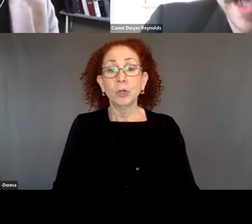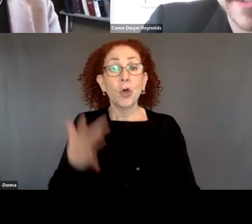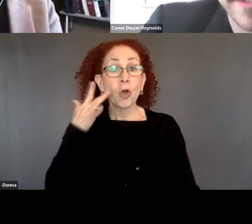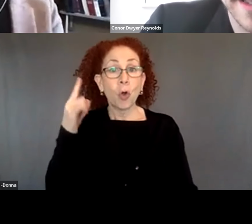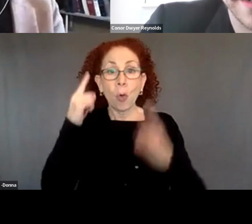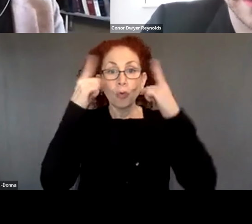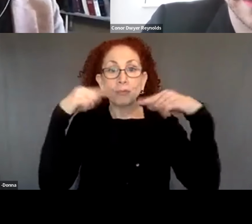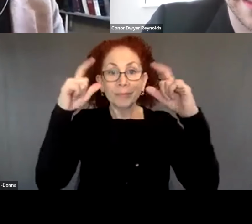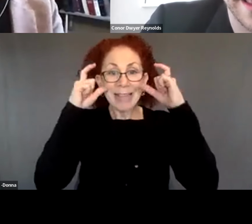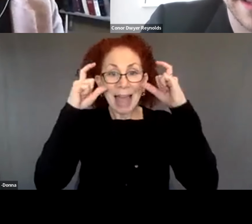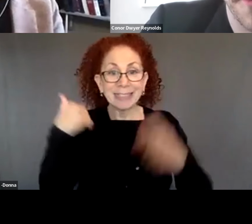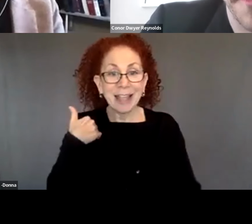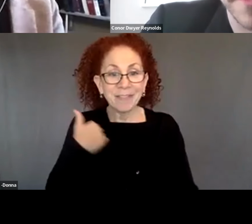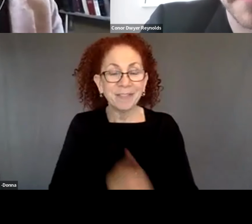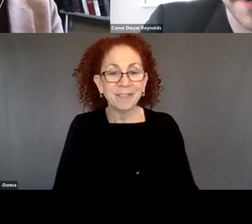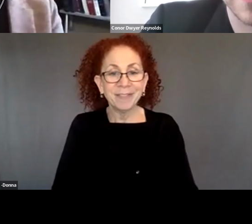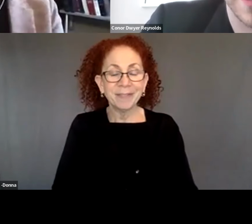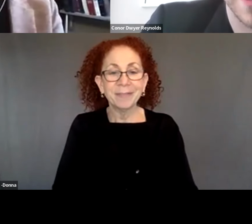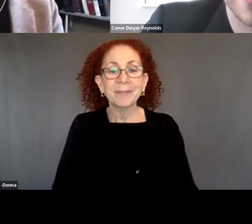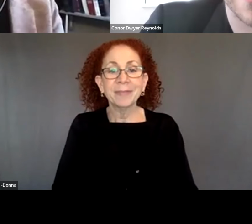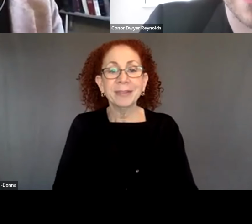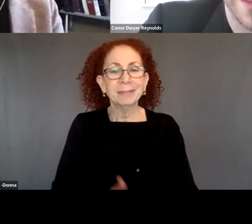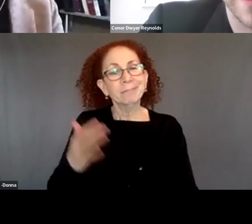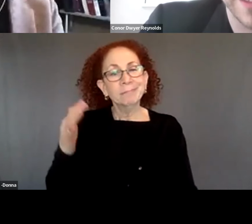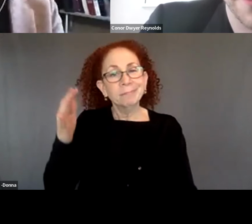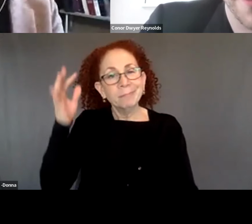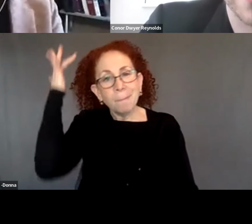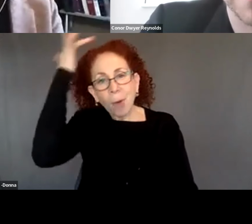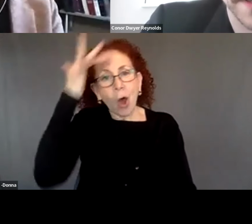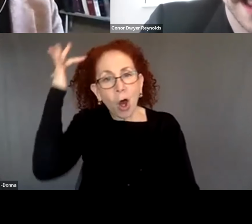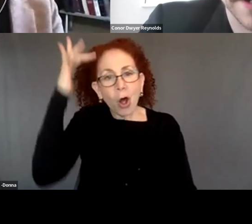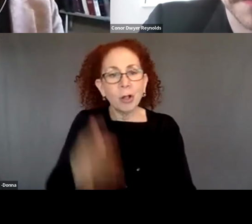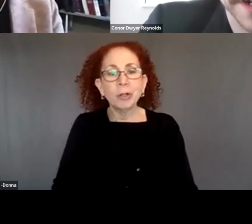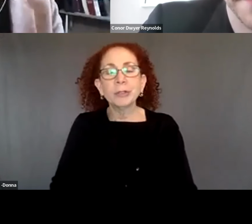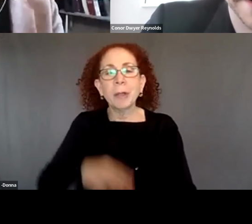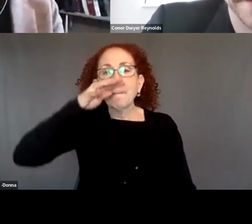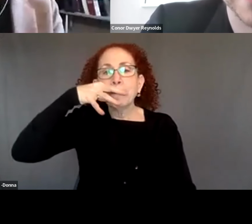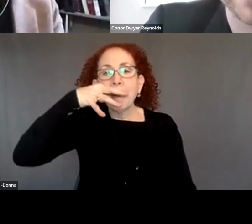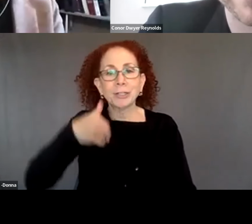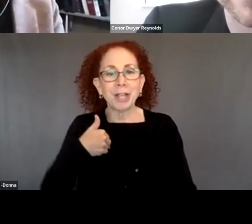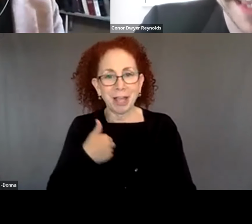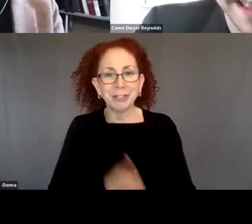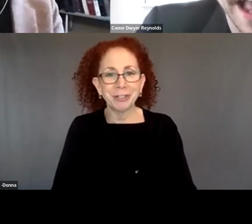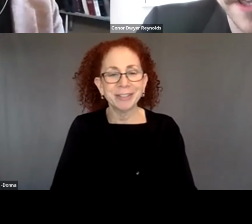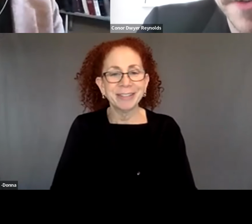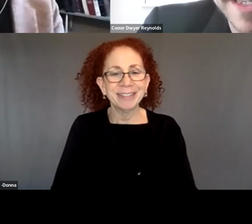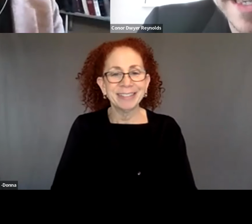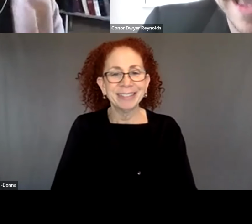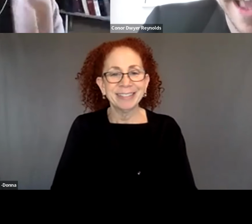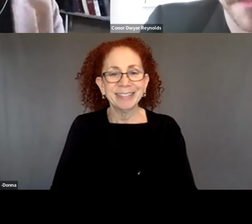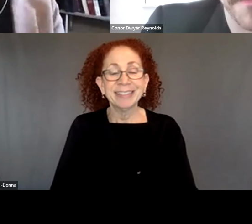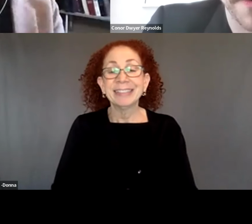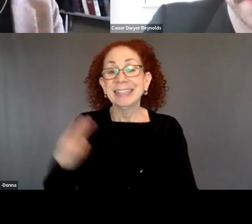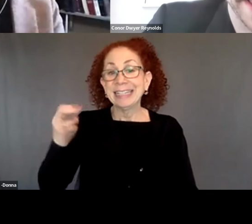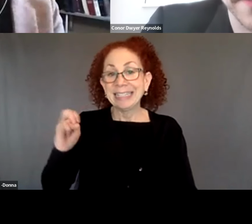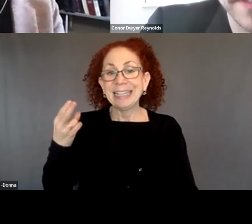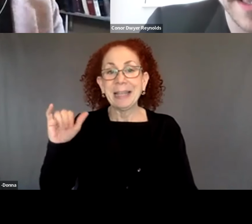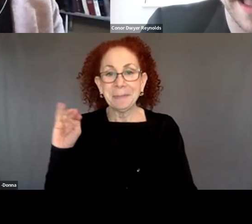rim glasses on, a almost bald head, and a large mustache beneath my nose. I use he,